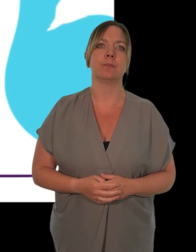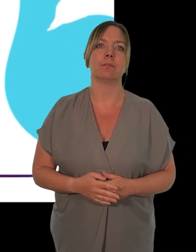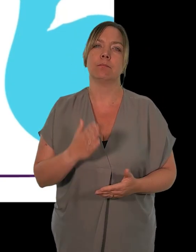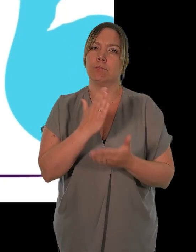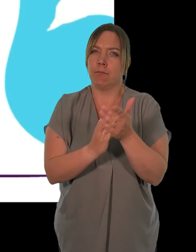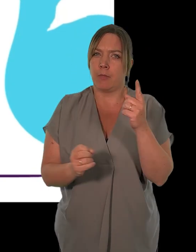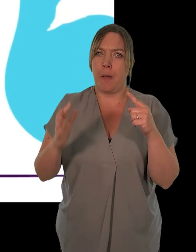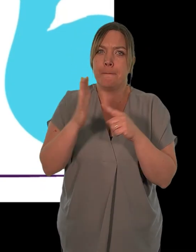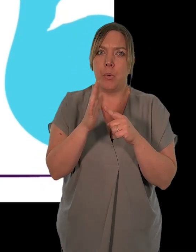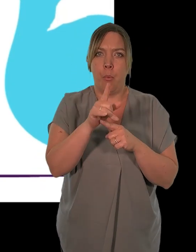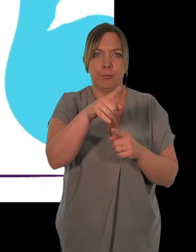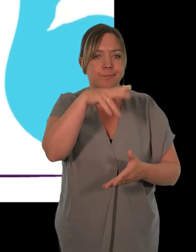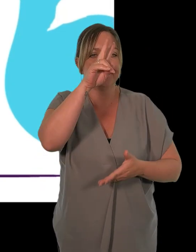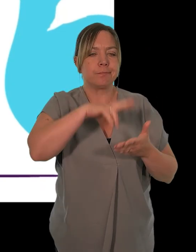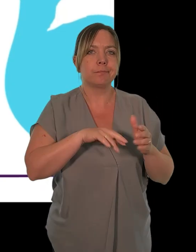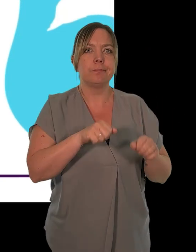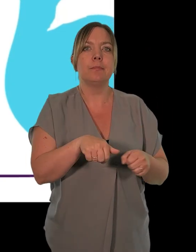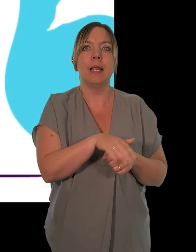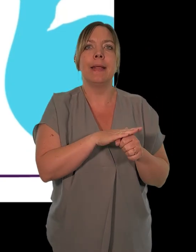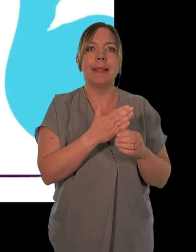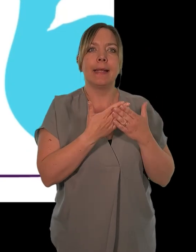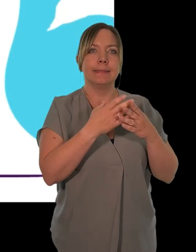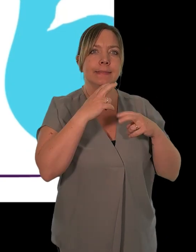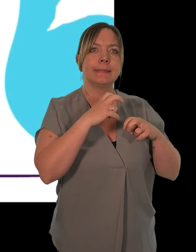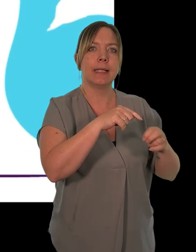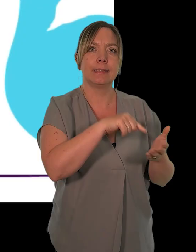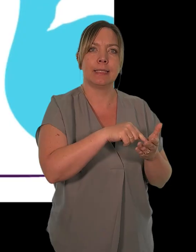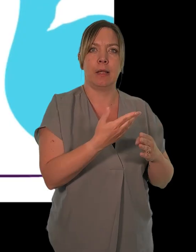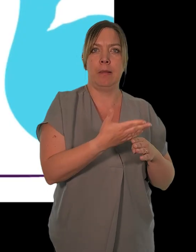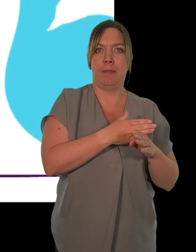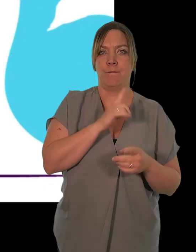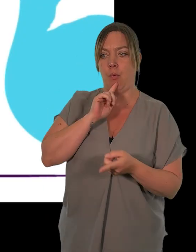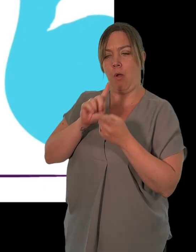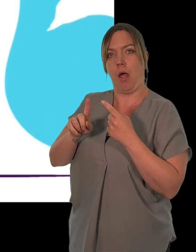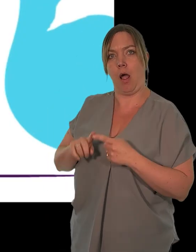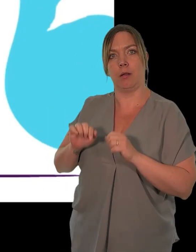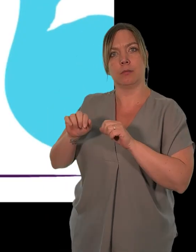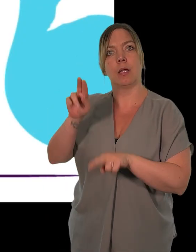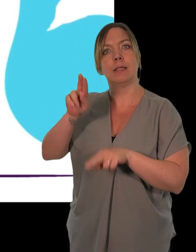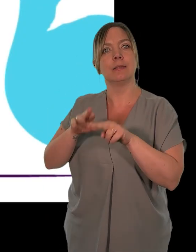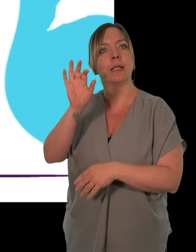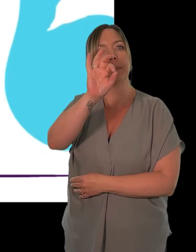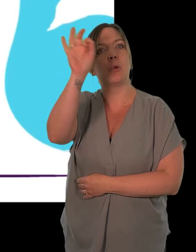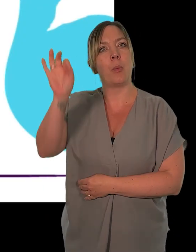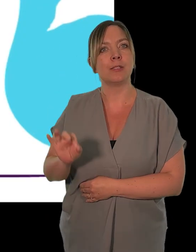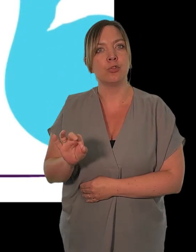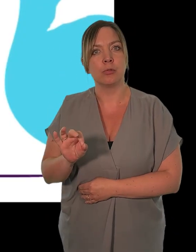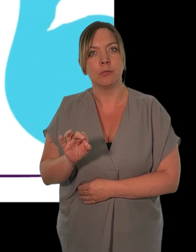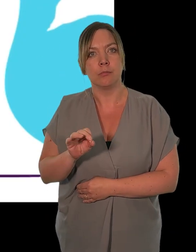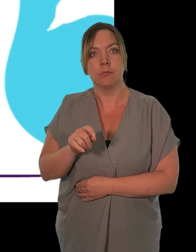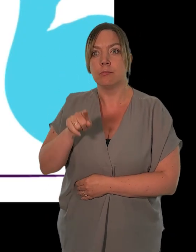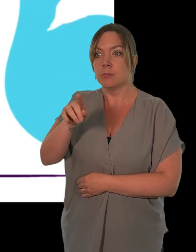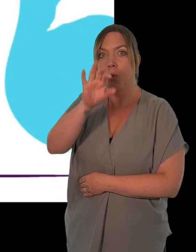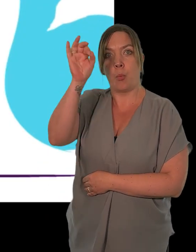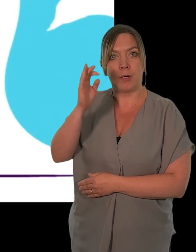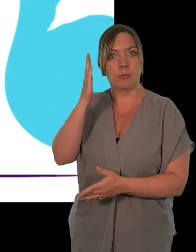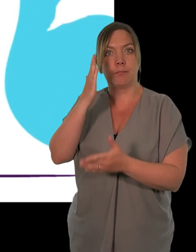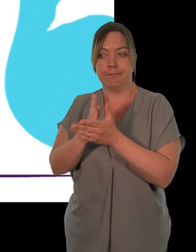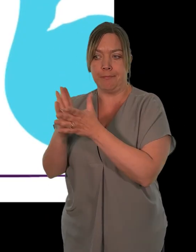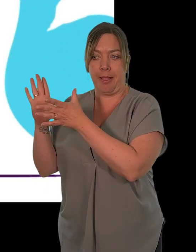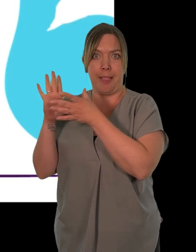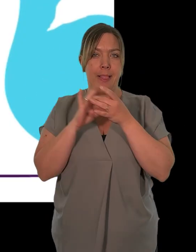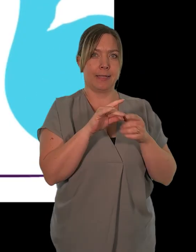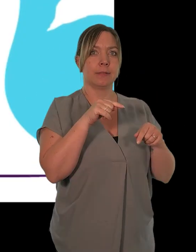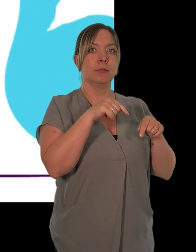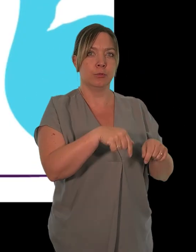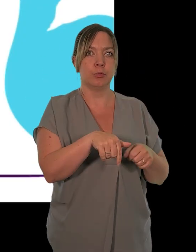It is essential to read the case study before answering any of the assessment questions. All questions directly relate to the case